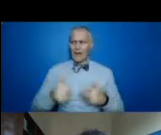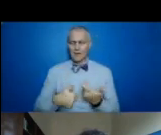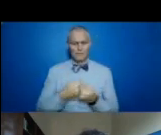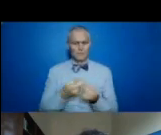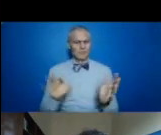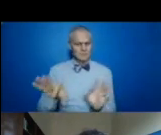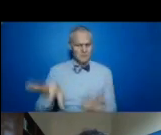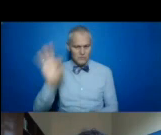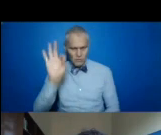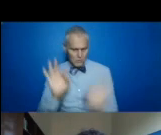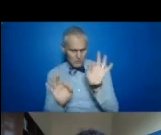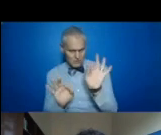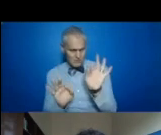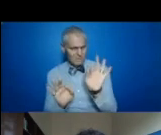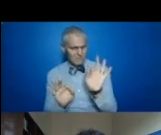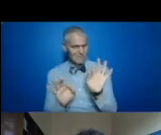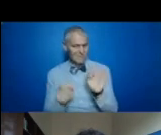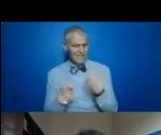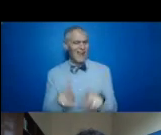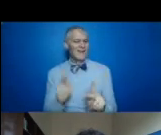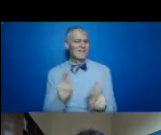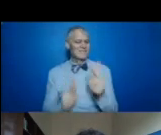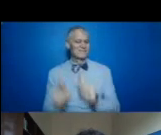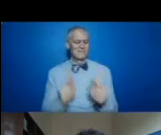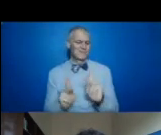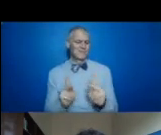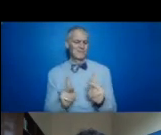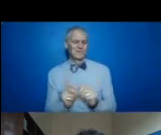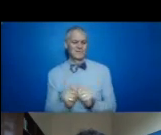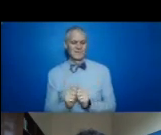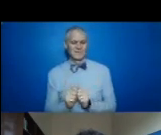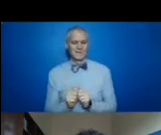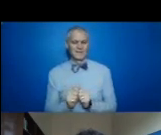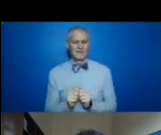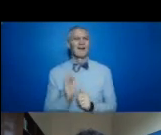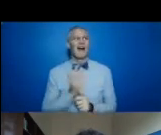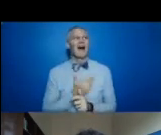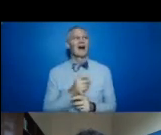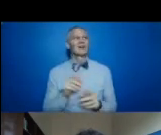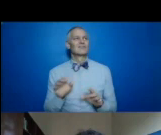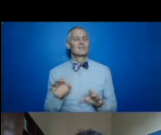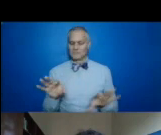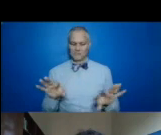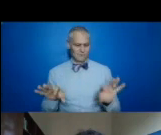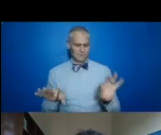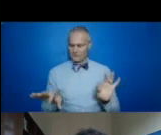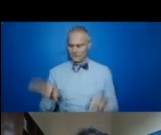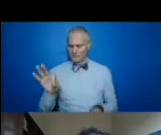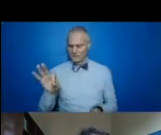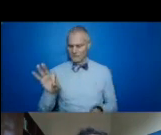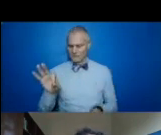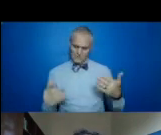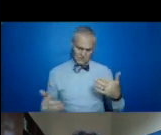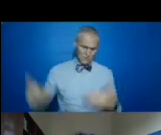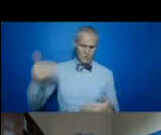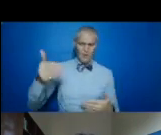then allows our chosen narrative to become the dominant or